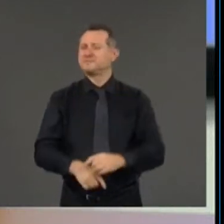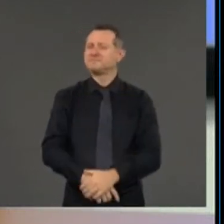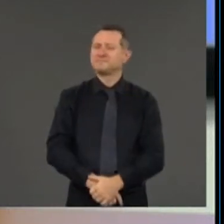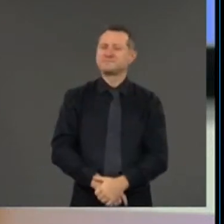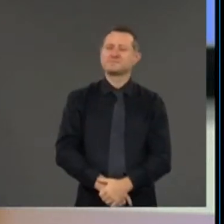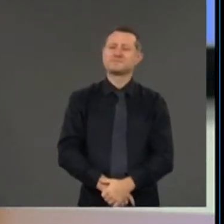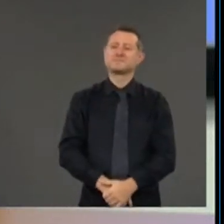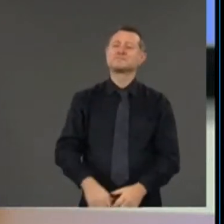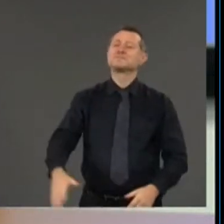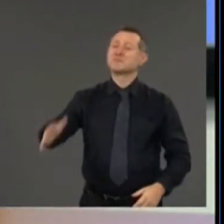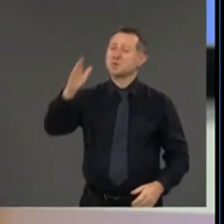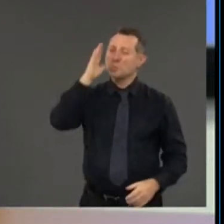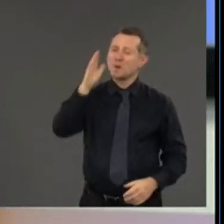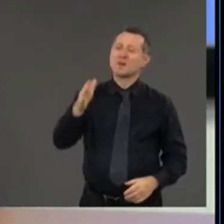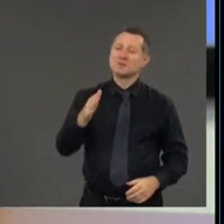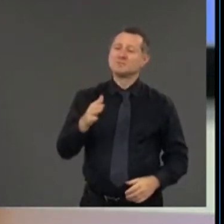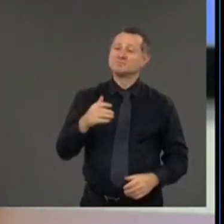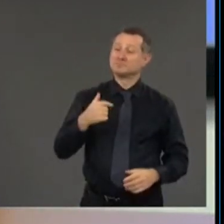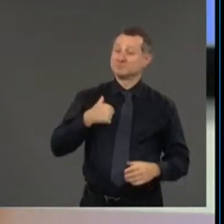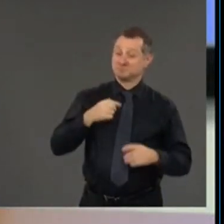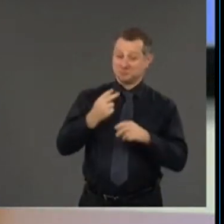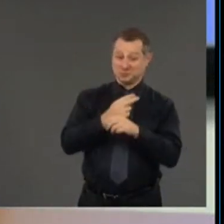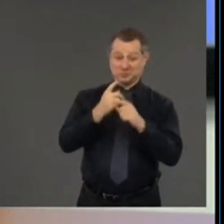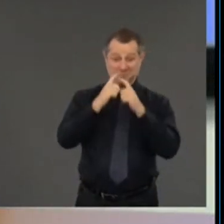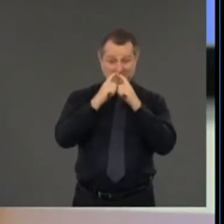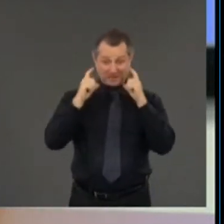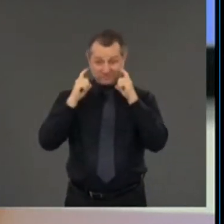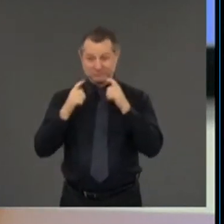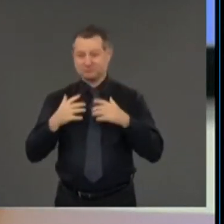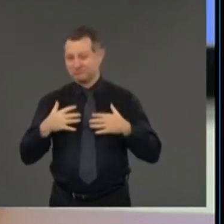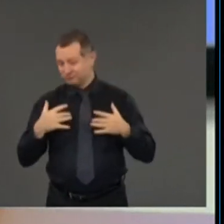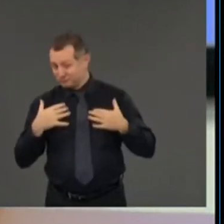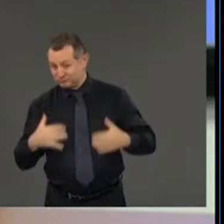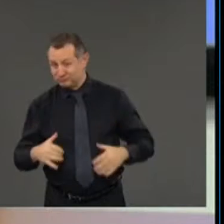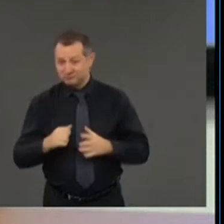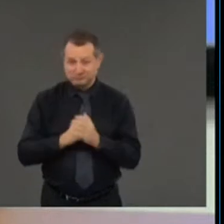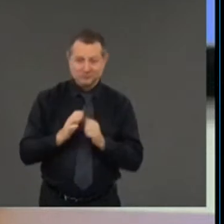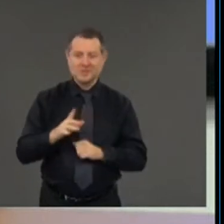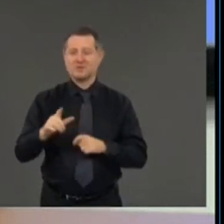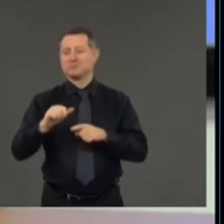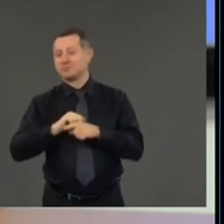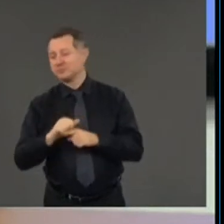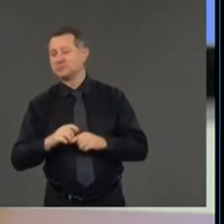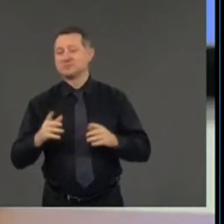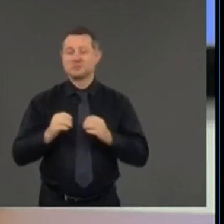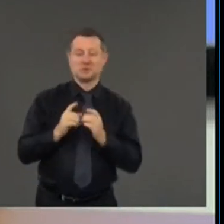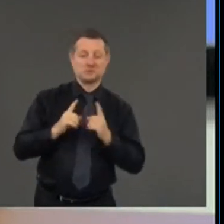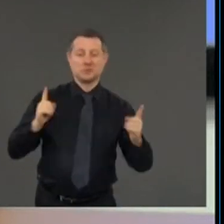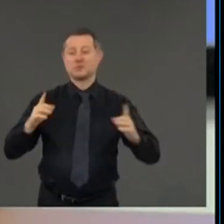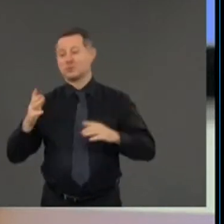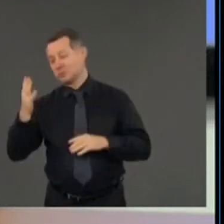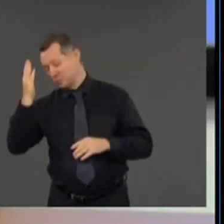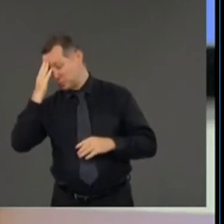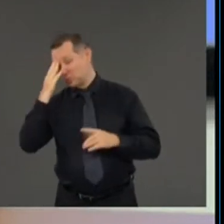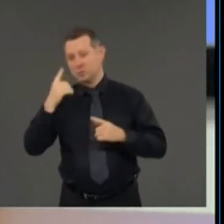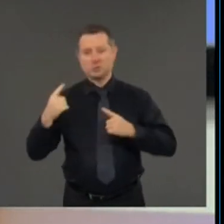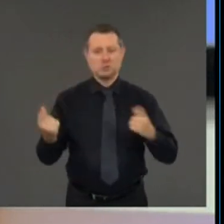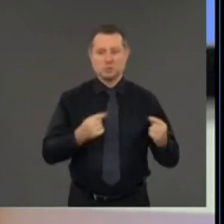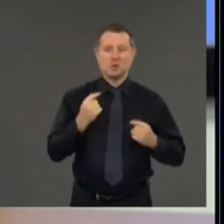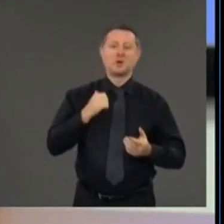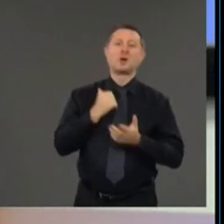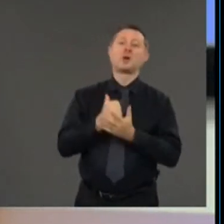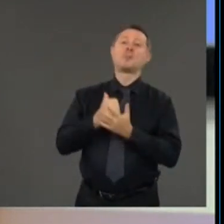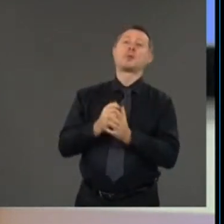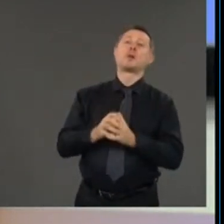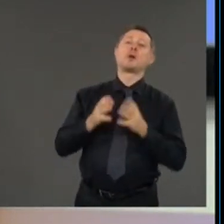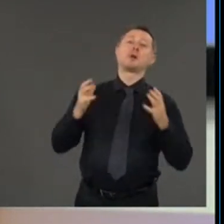see that the use of PPE and the training that enables people to use it properly has improved dramatically over the